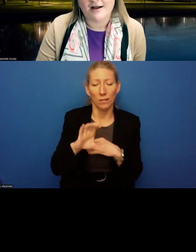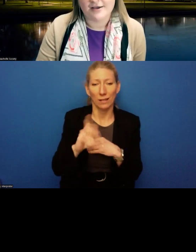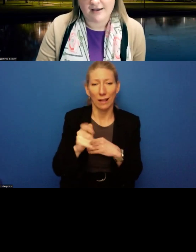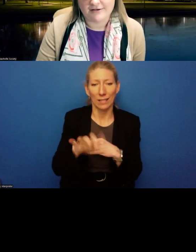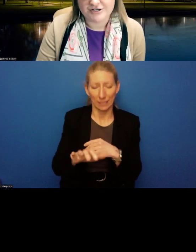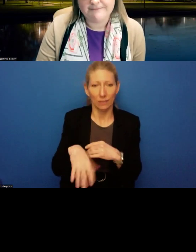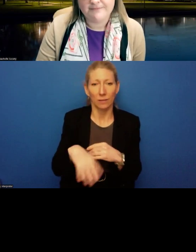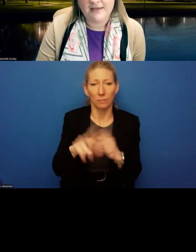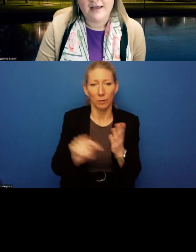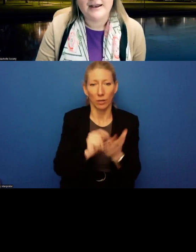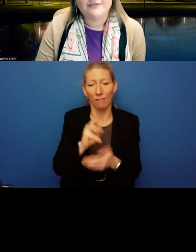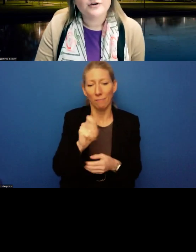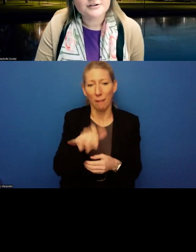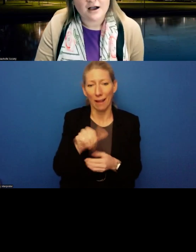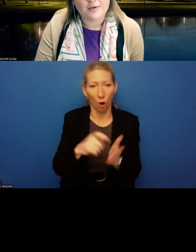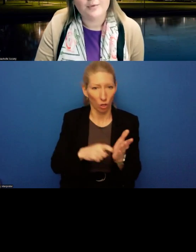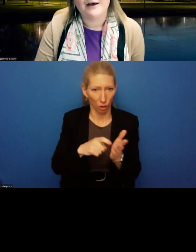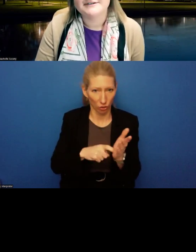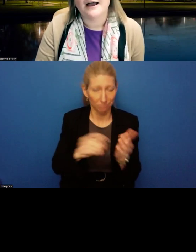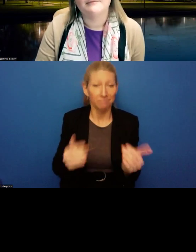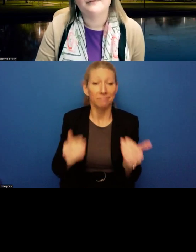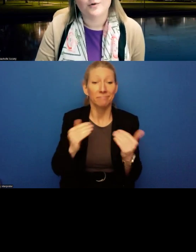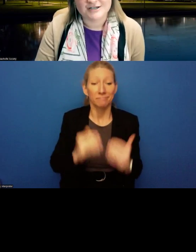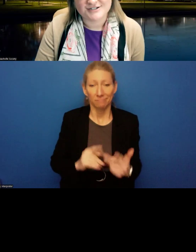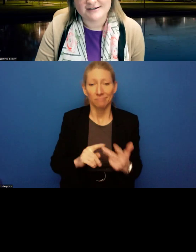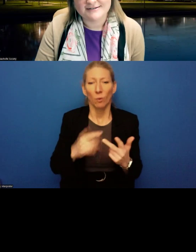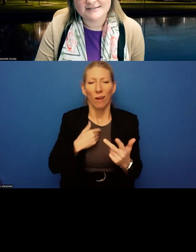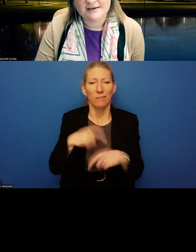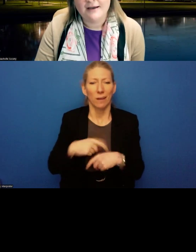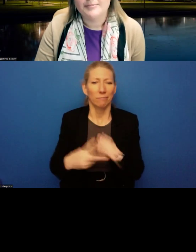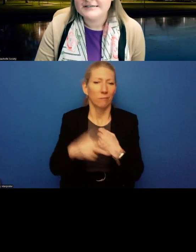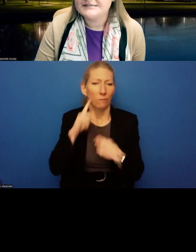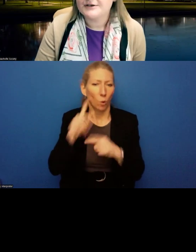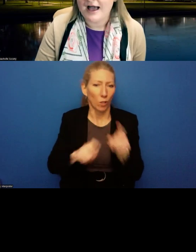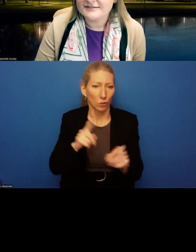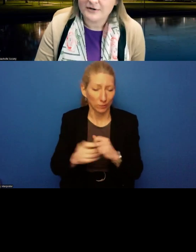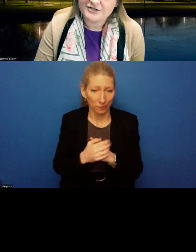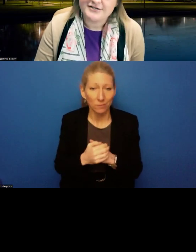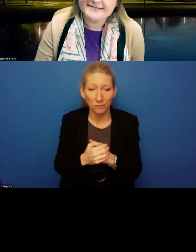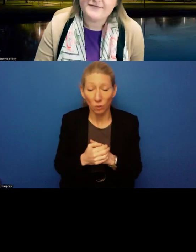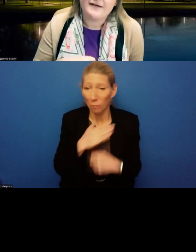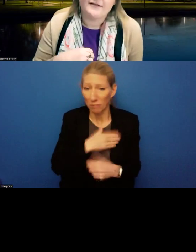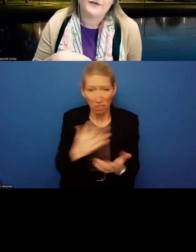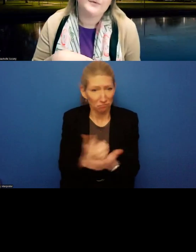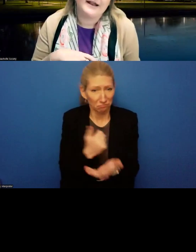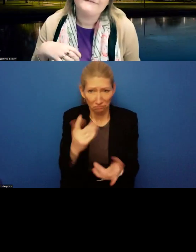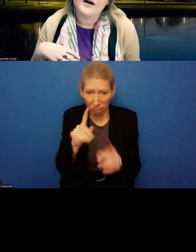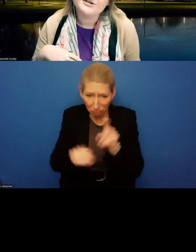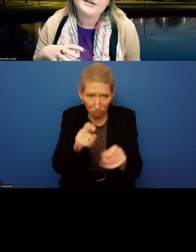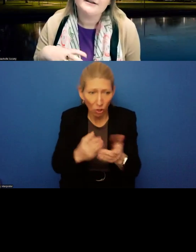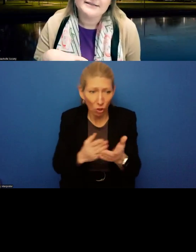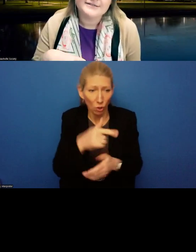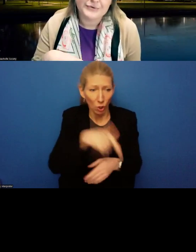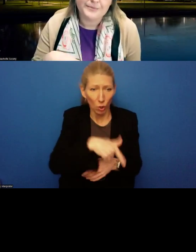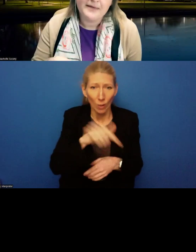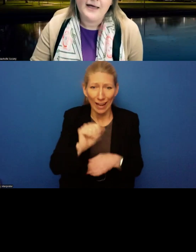Maya archaeology. And after her talk, we will have time for questions. Please ask questions via the Q&A